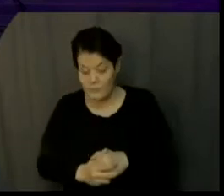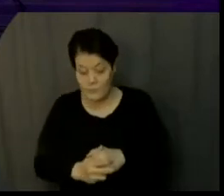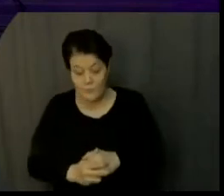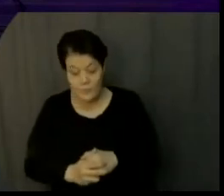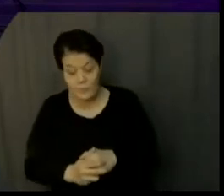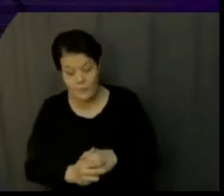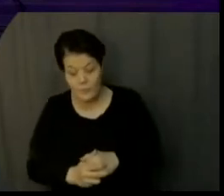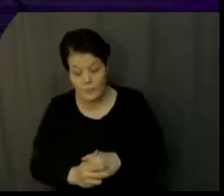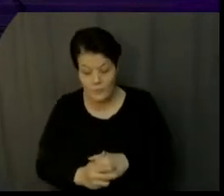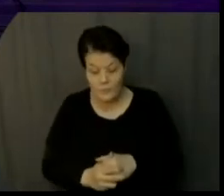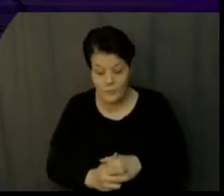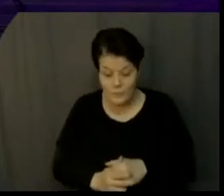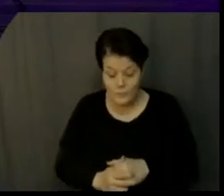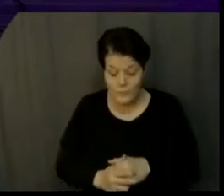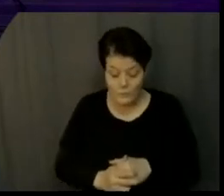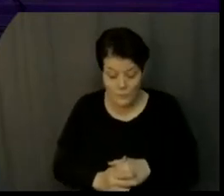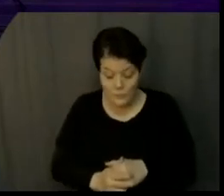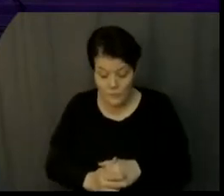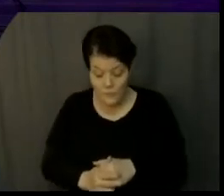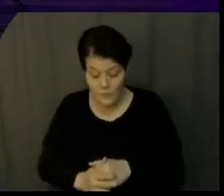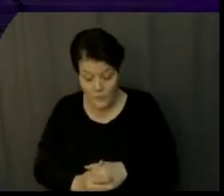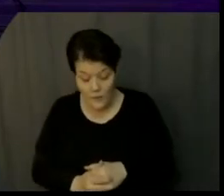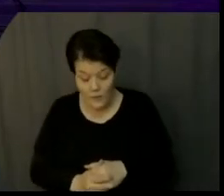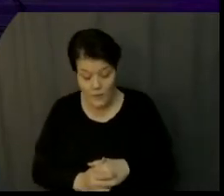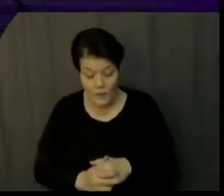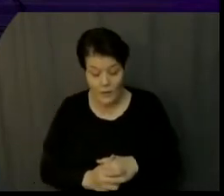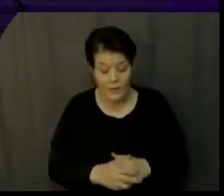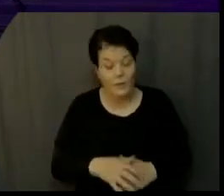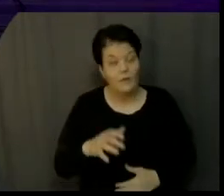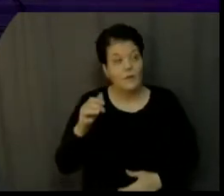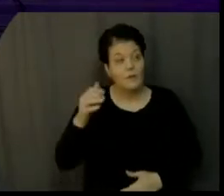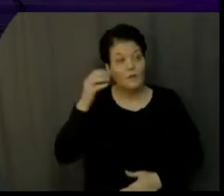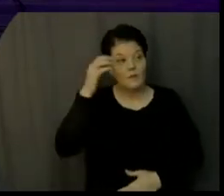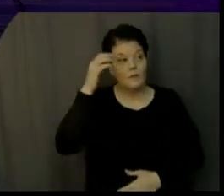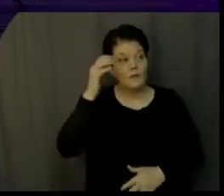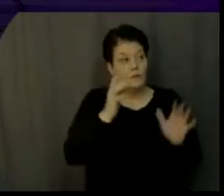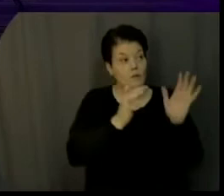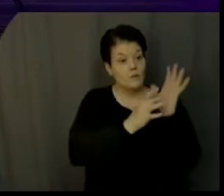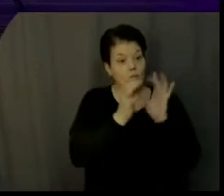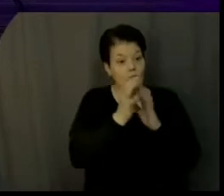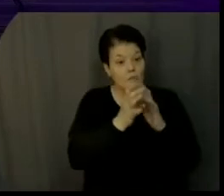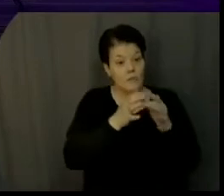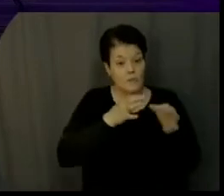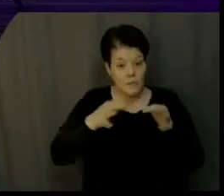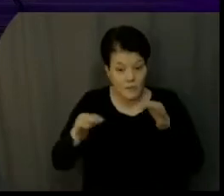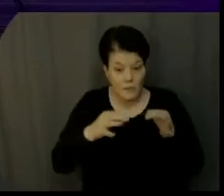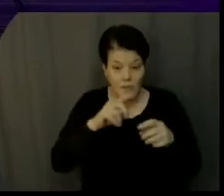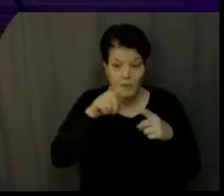you, and may they be in us so that the world will believe that you sent me.